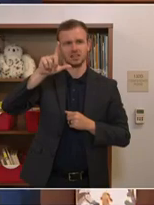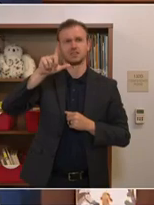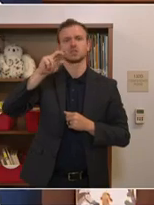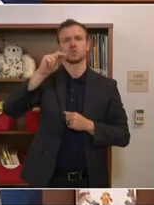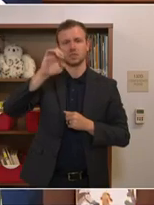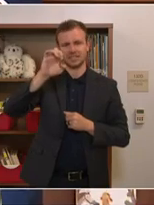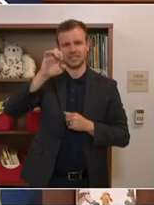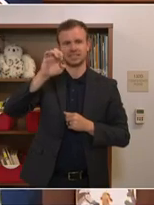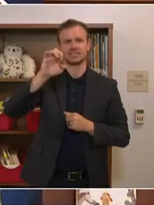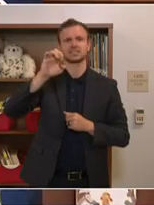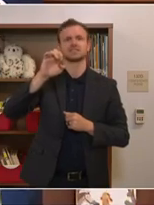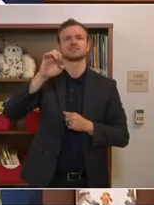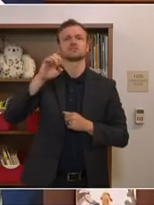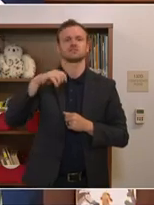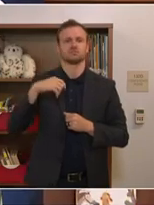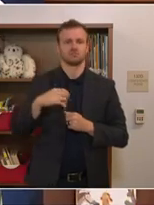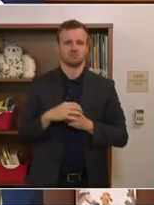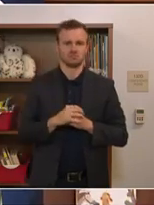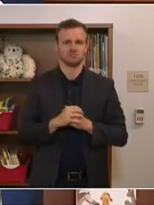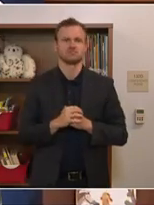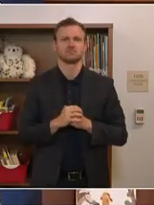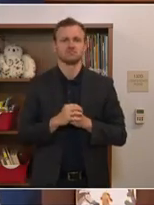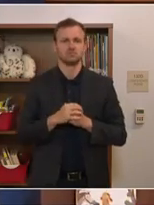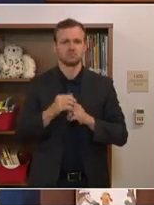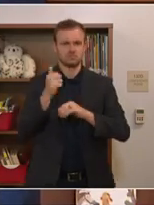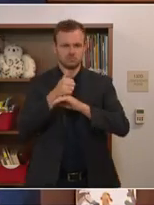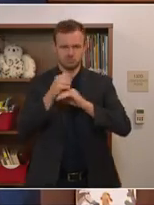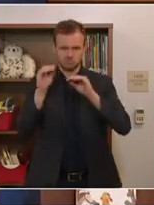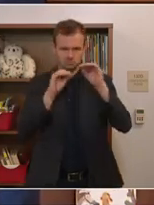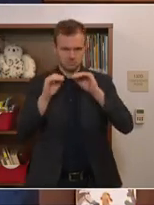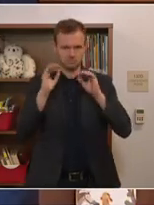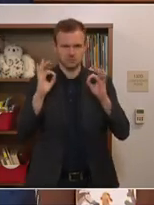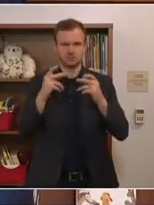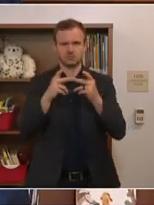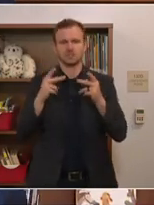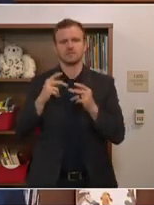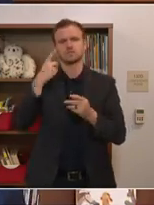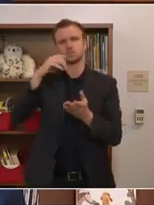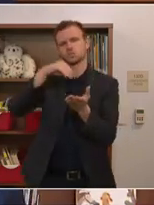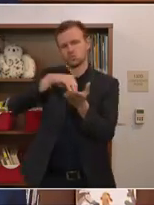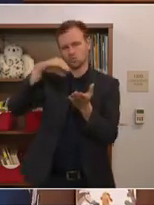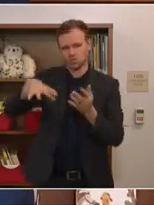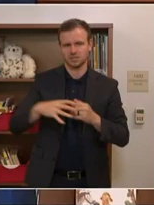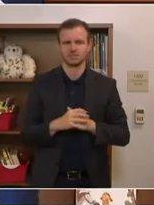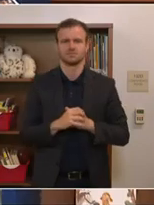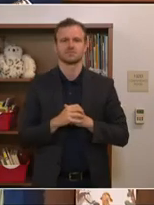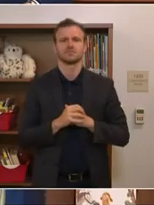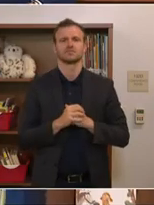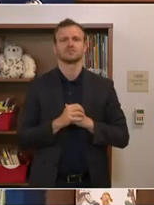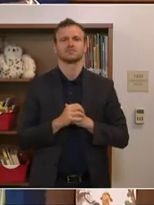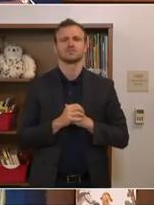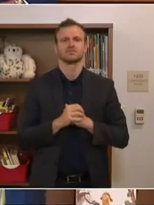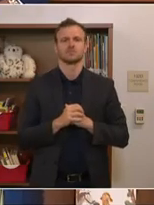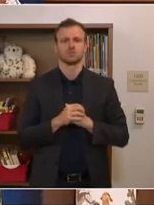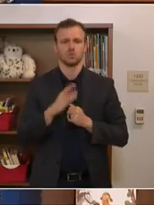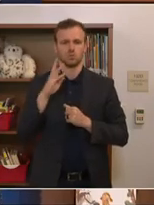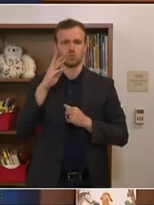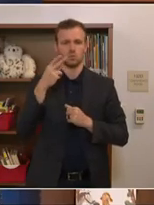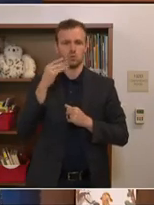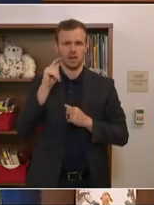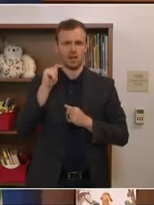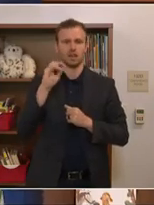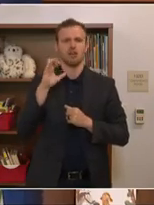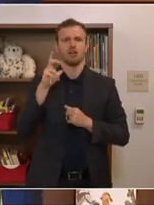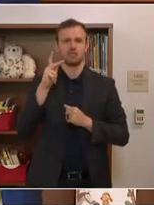As an educator and a community activist, Lorraine H. Whitlock dedicated her life to improving the outcomes of the